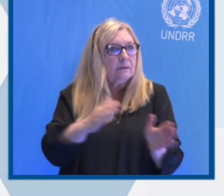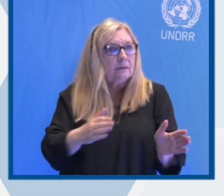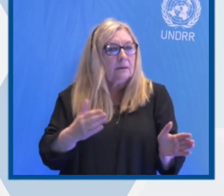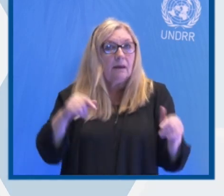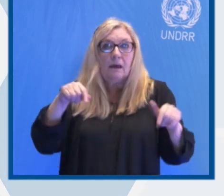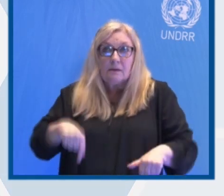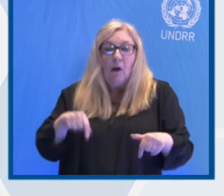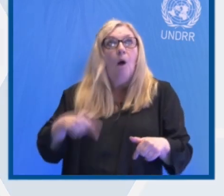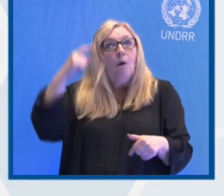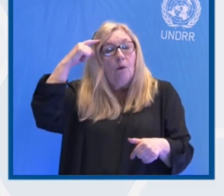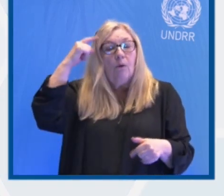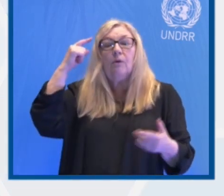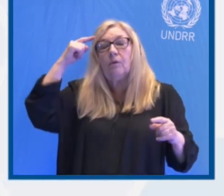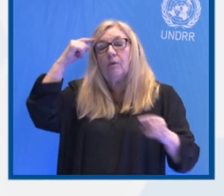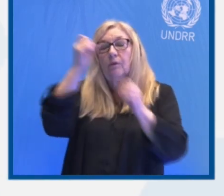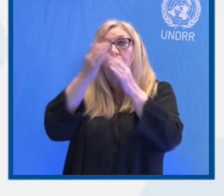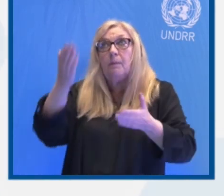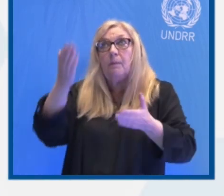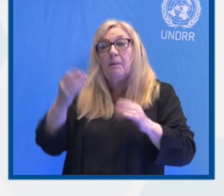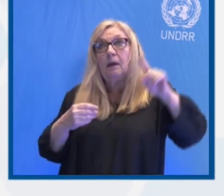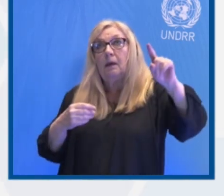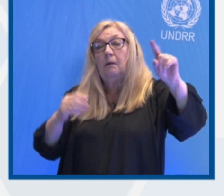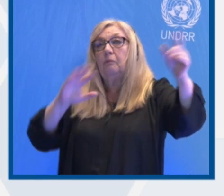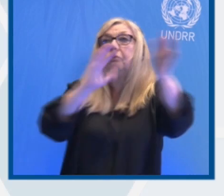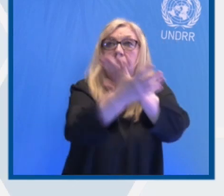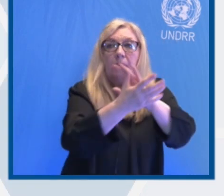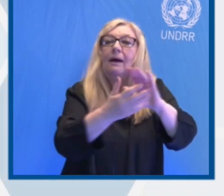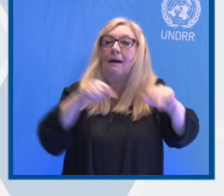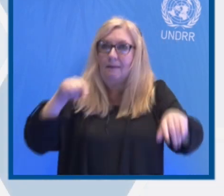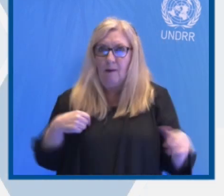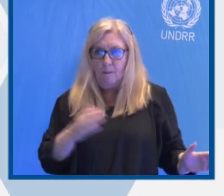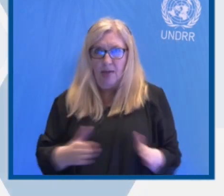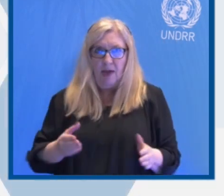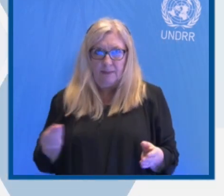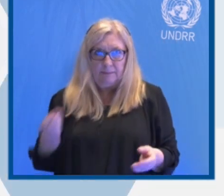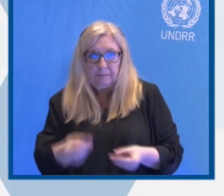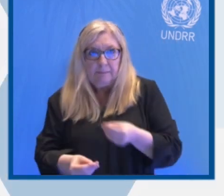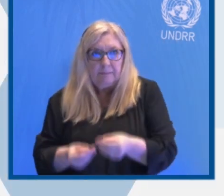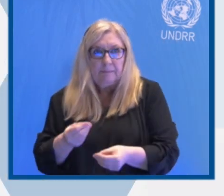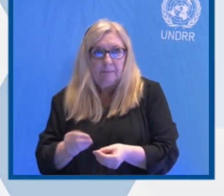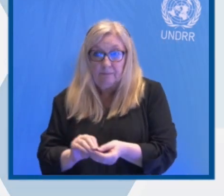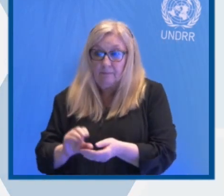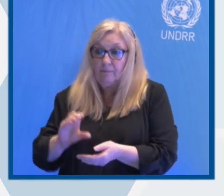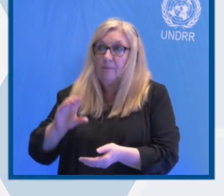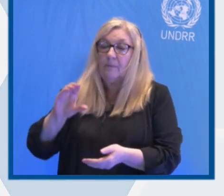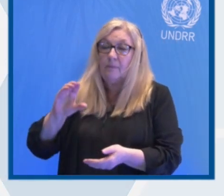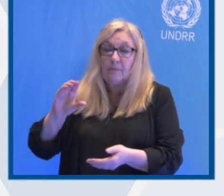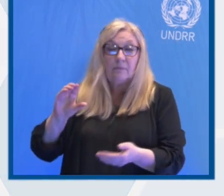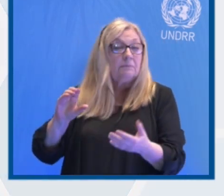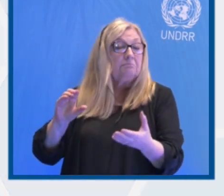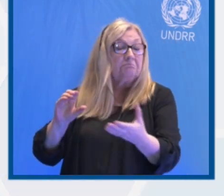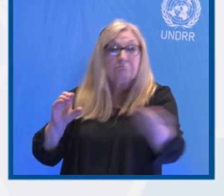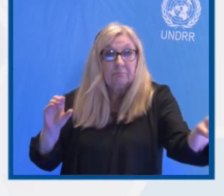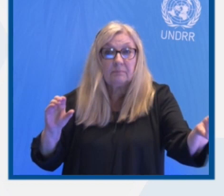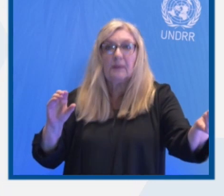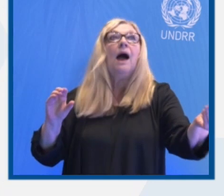Still, from an insurance perspective, you know, as that gap increases, it